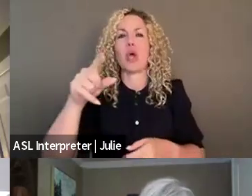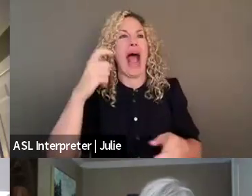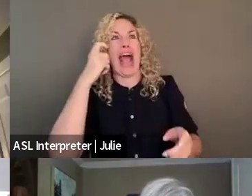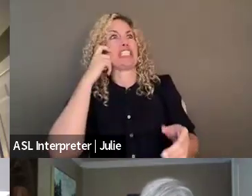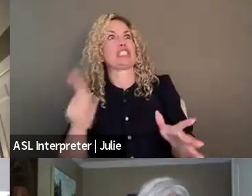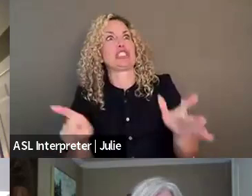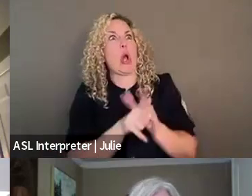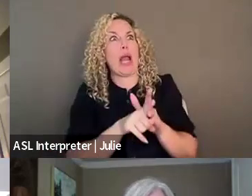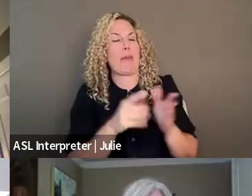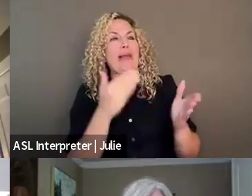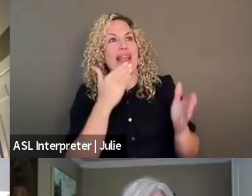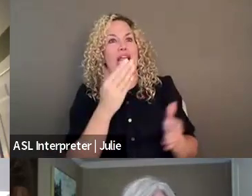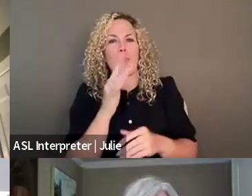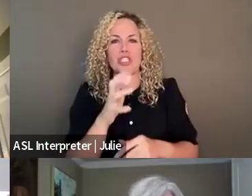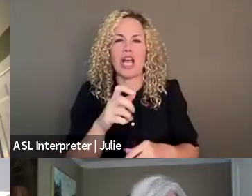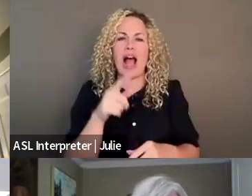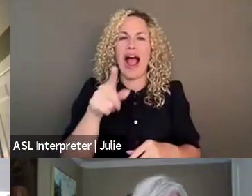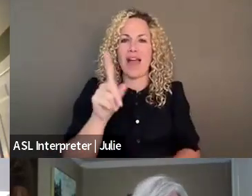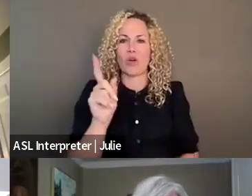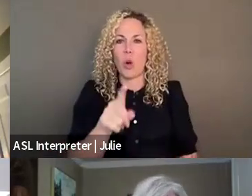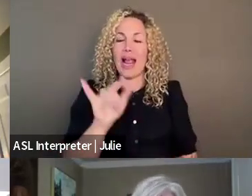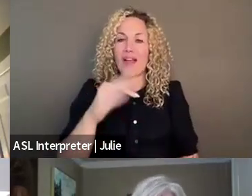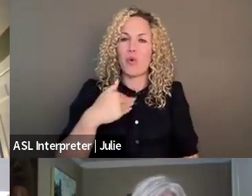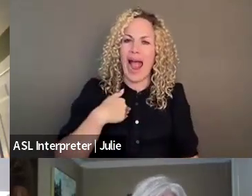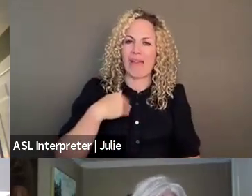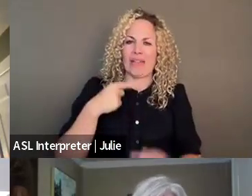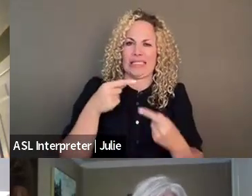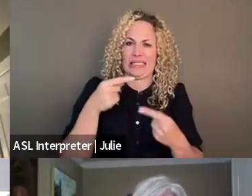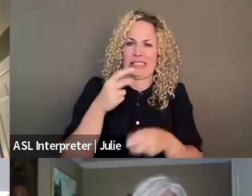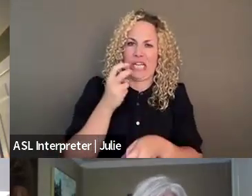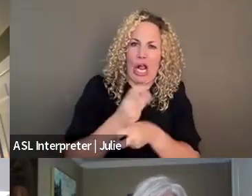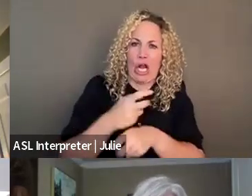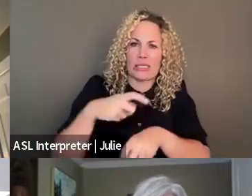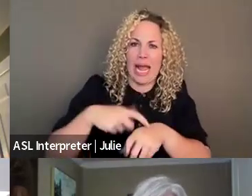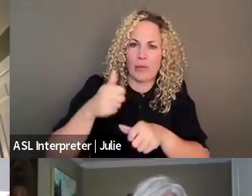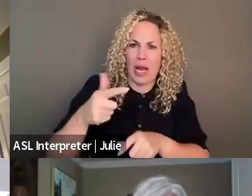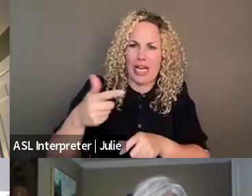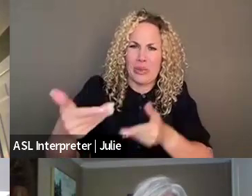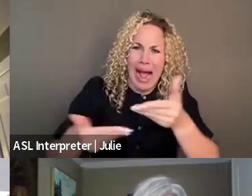timing. Thank you, Michelle. So I was going to email. I had a question. If we're having trouble trying to